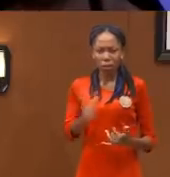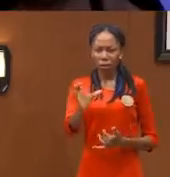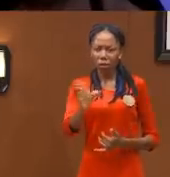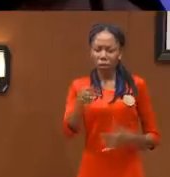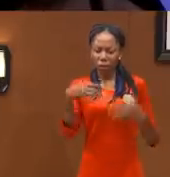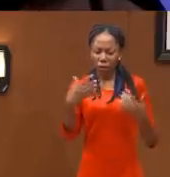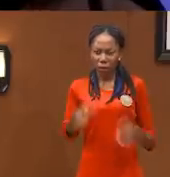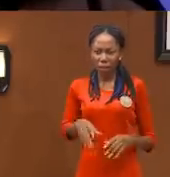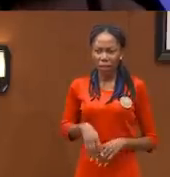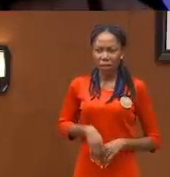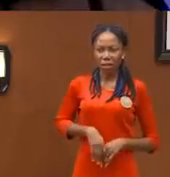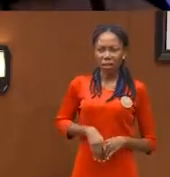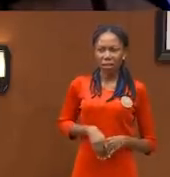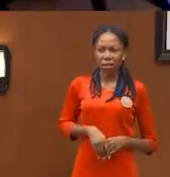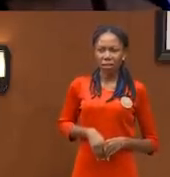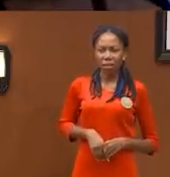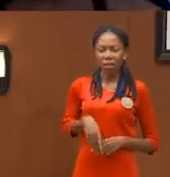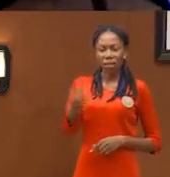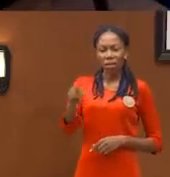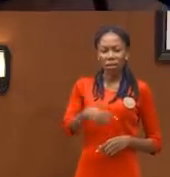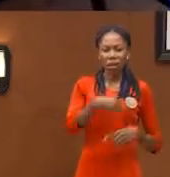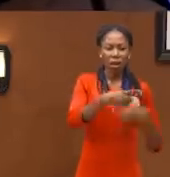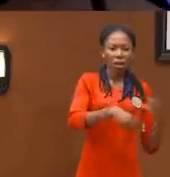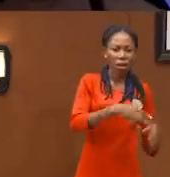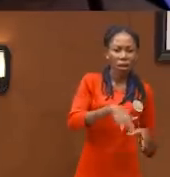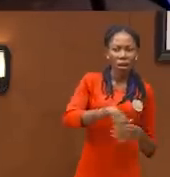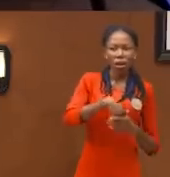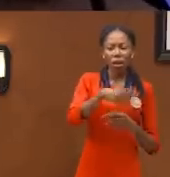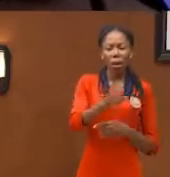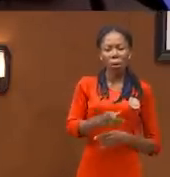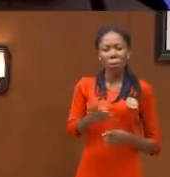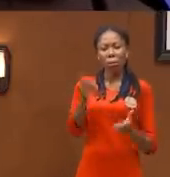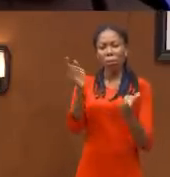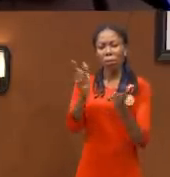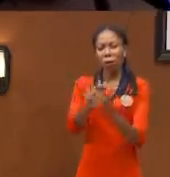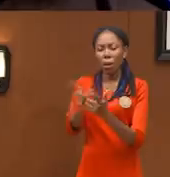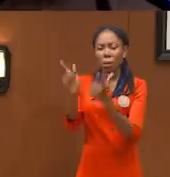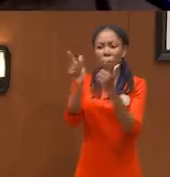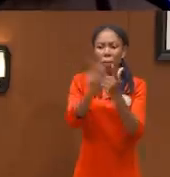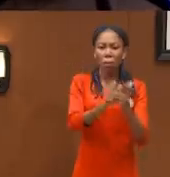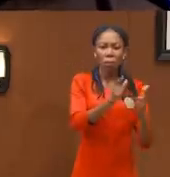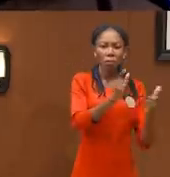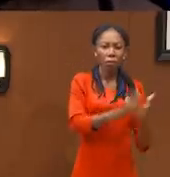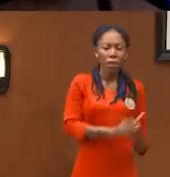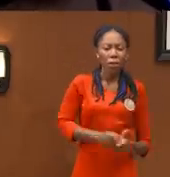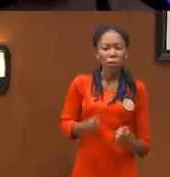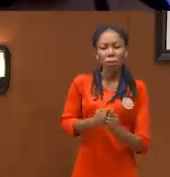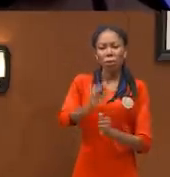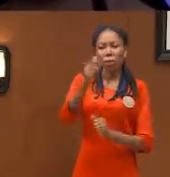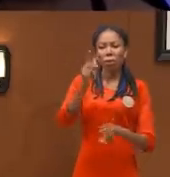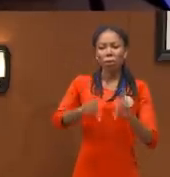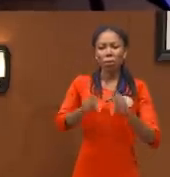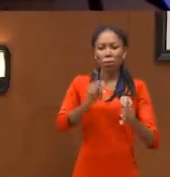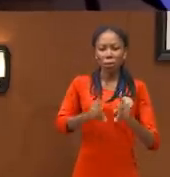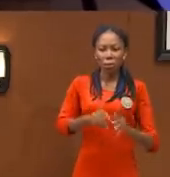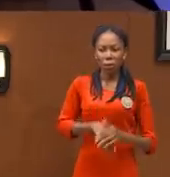And when I go to meet, they think I'm a bad person or I want to use their money for something. Then I'll just open up my dress and show them that I just